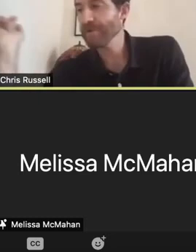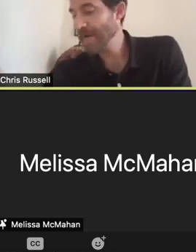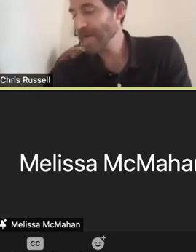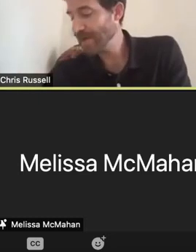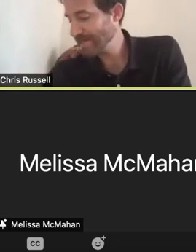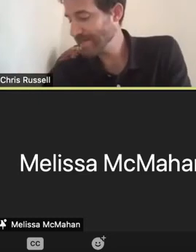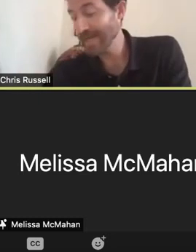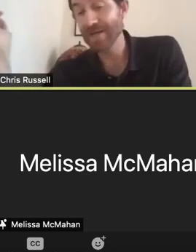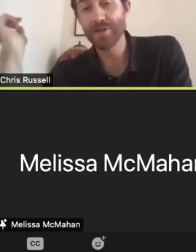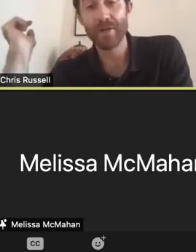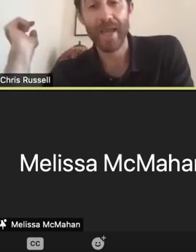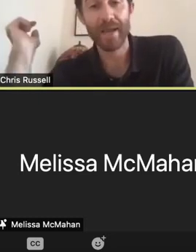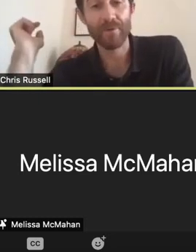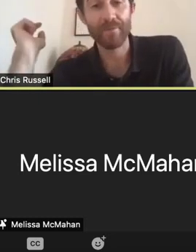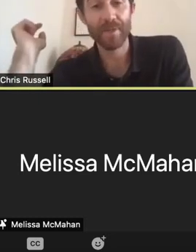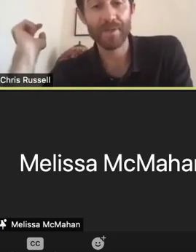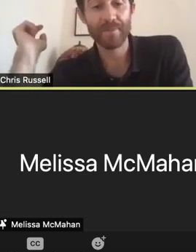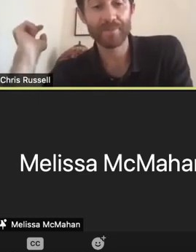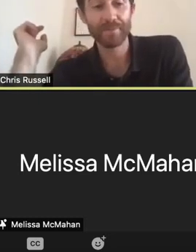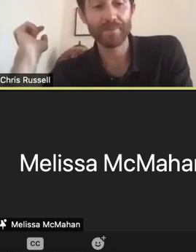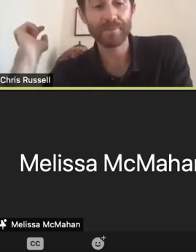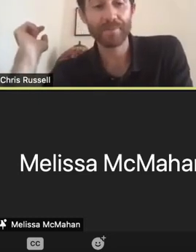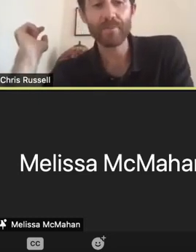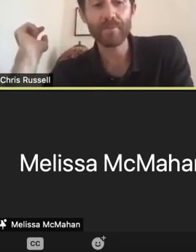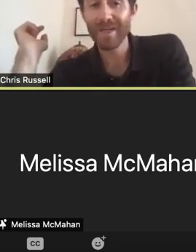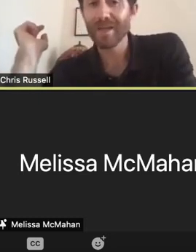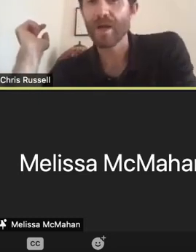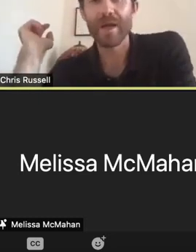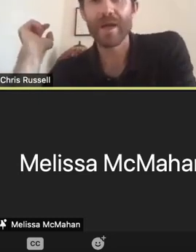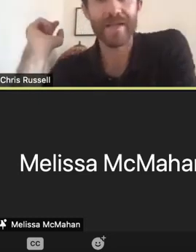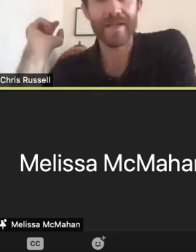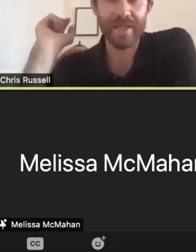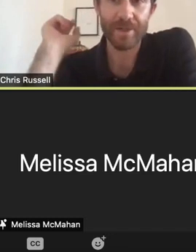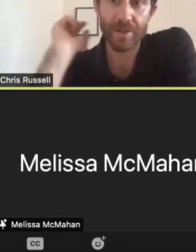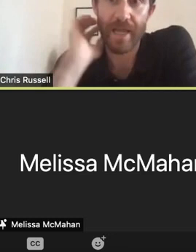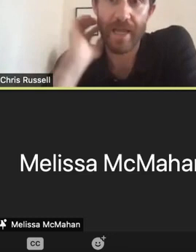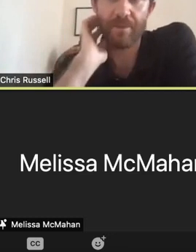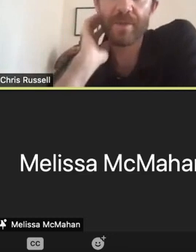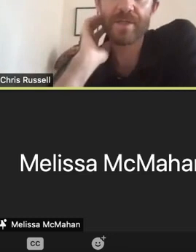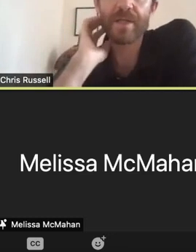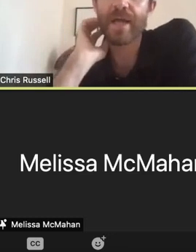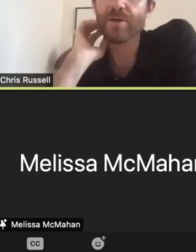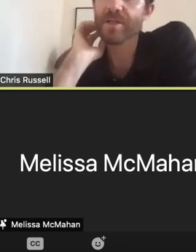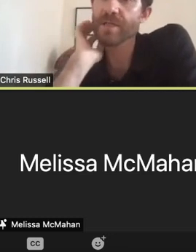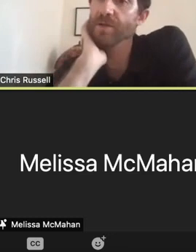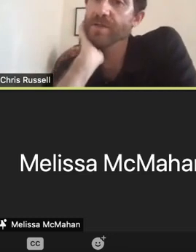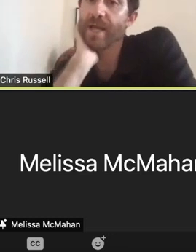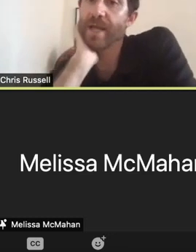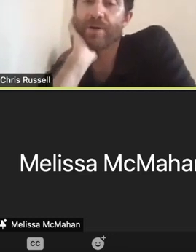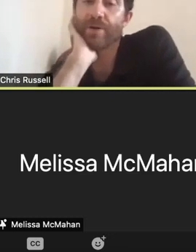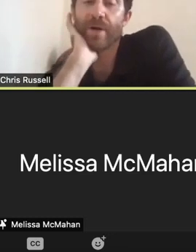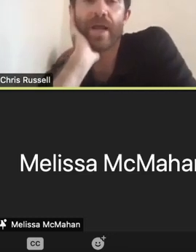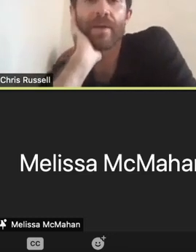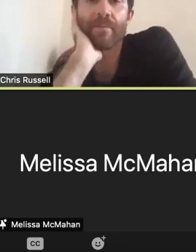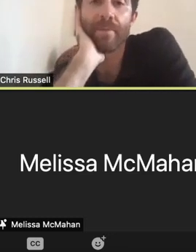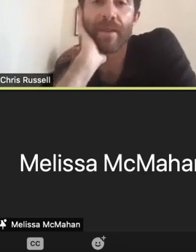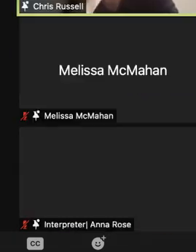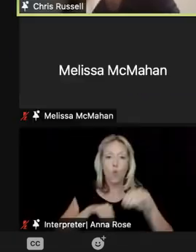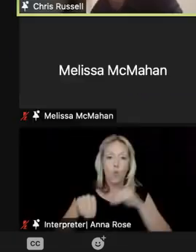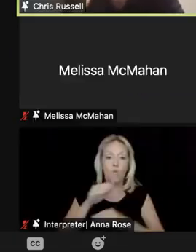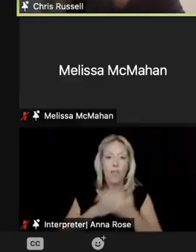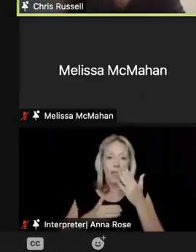Yeah. If a child has intentional hand movements, does not have intentional hand movements, yeah, you can still use hand under